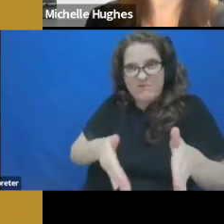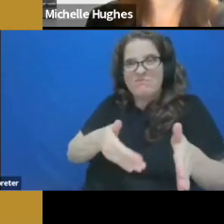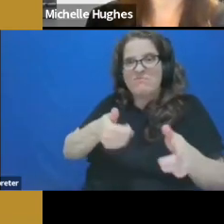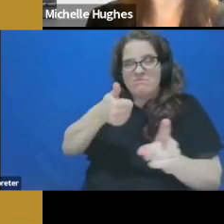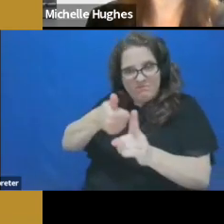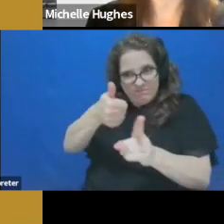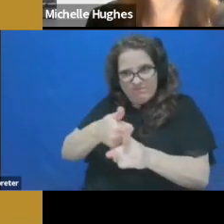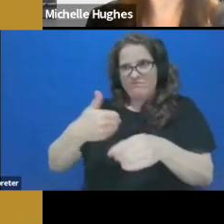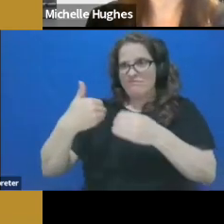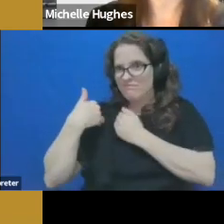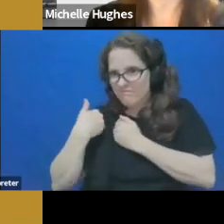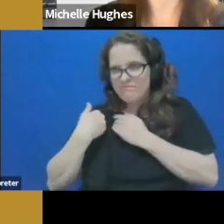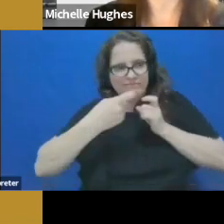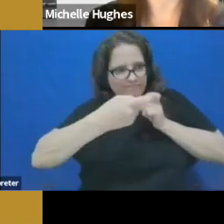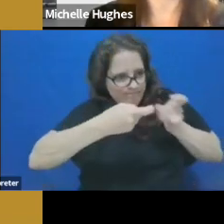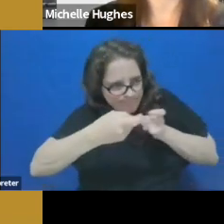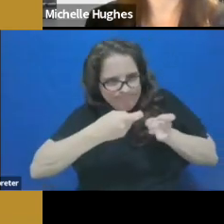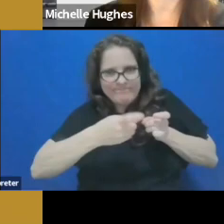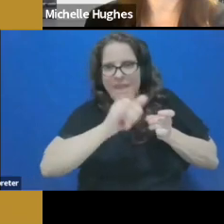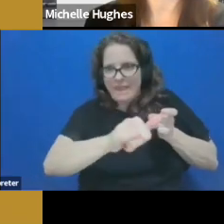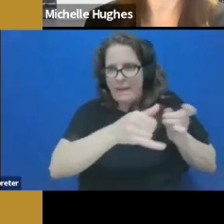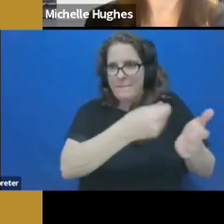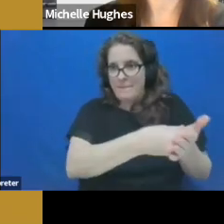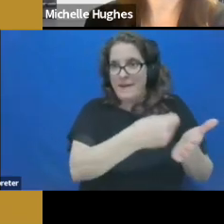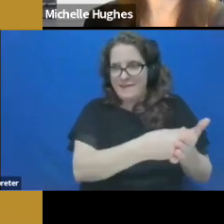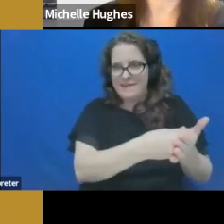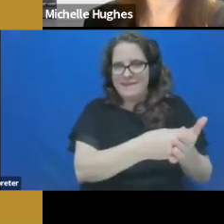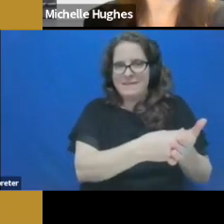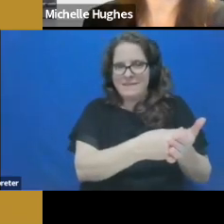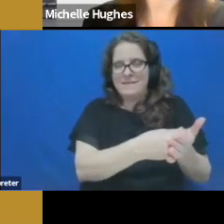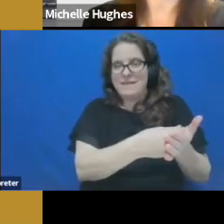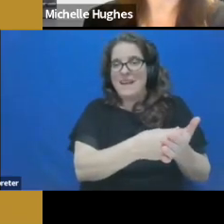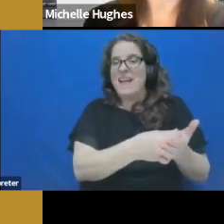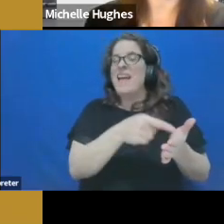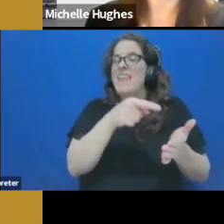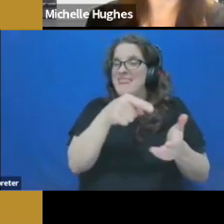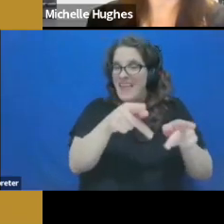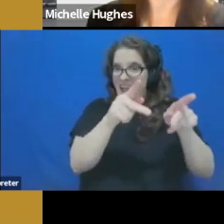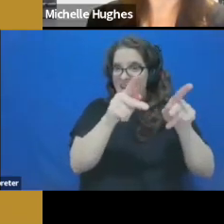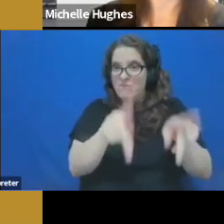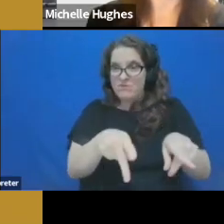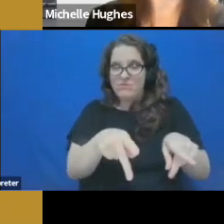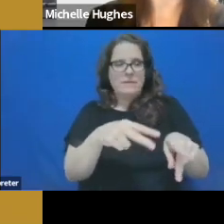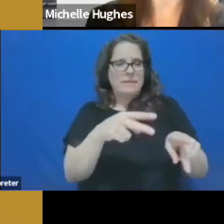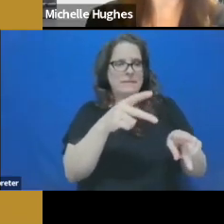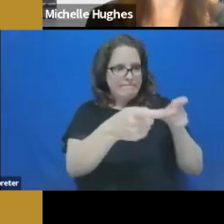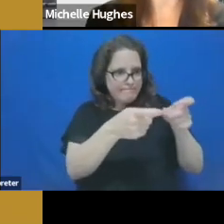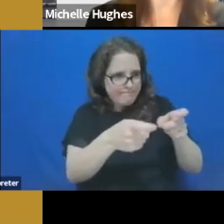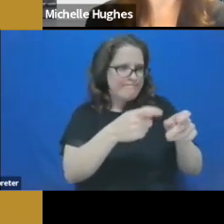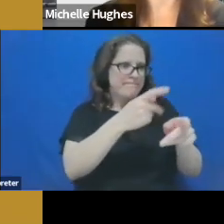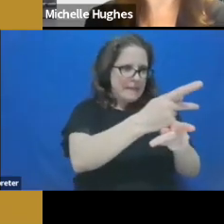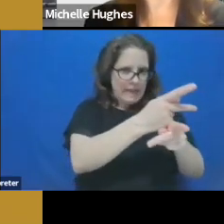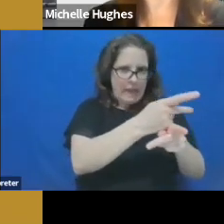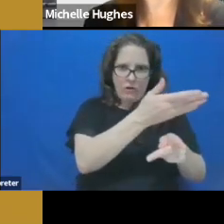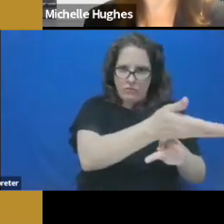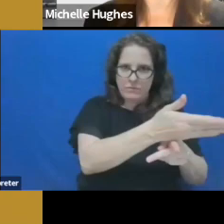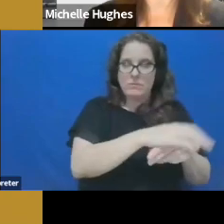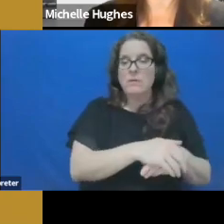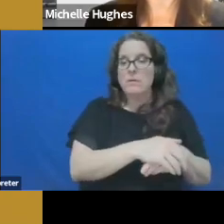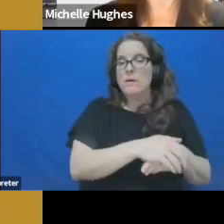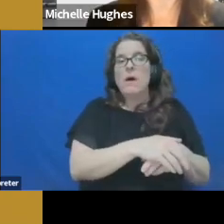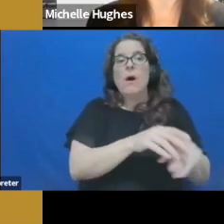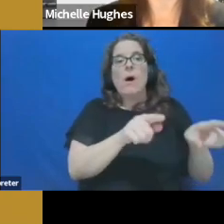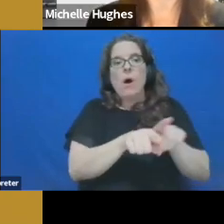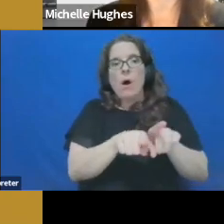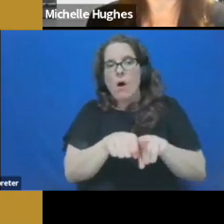The trustee manages the trust assets and administers the trust provisions. Other responsibilities include